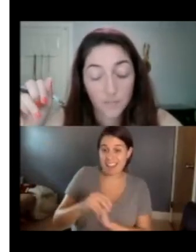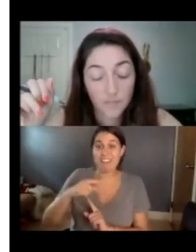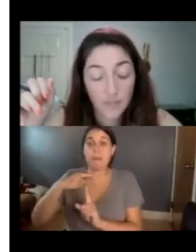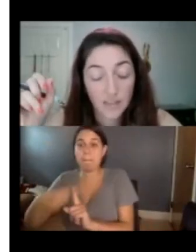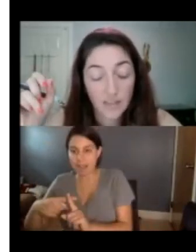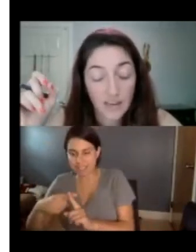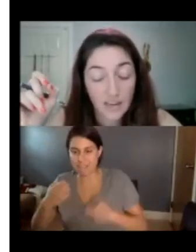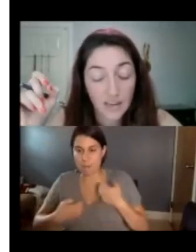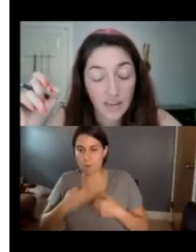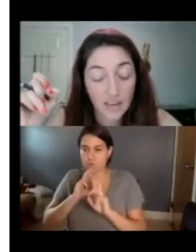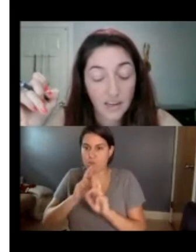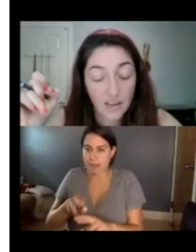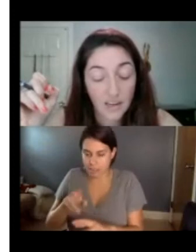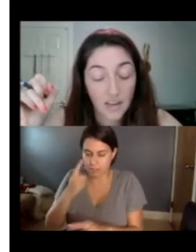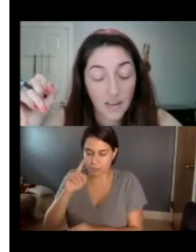And